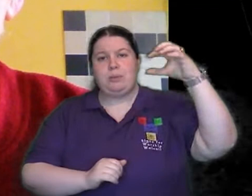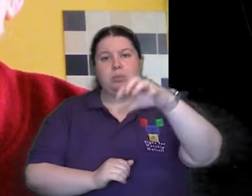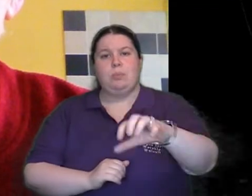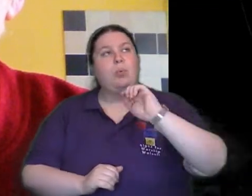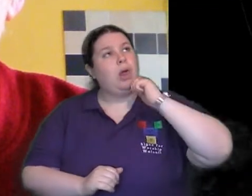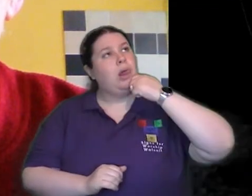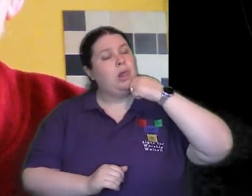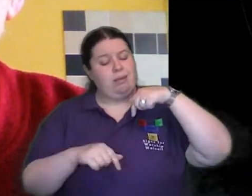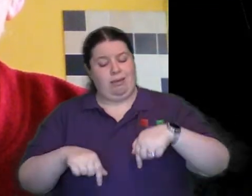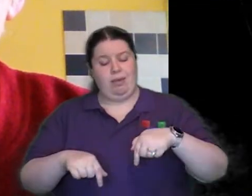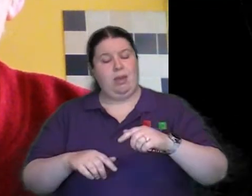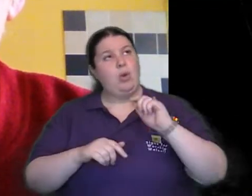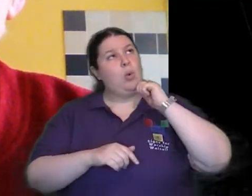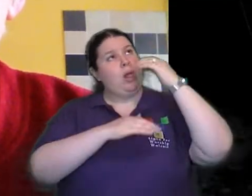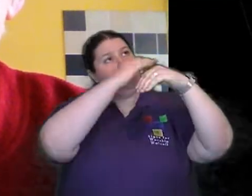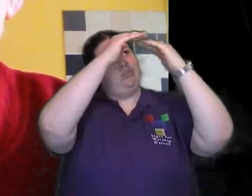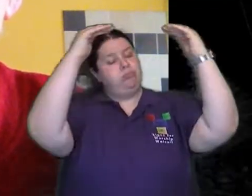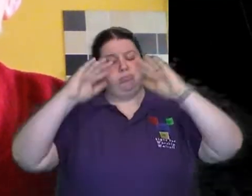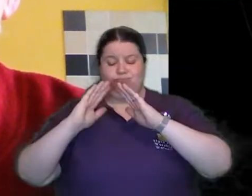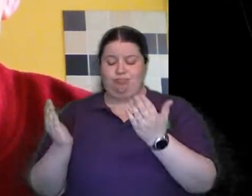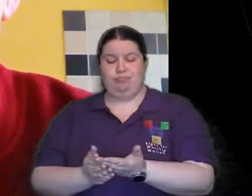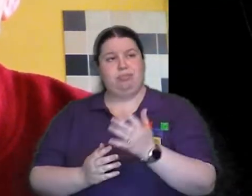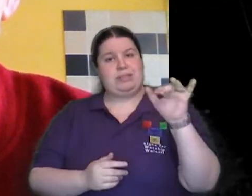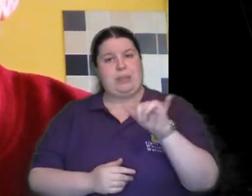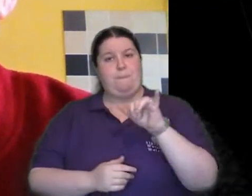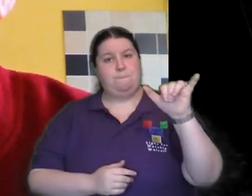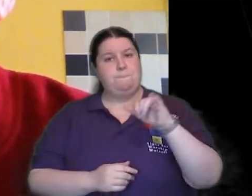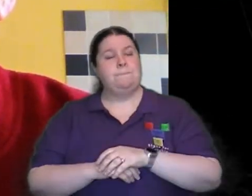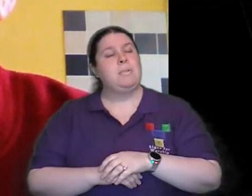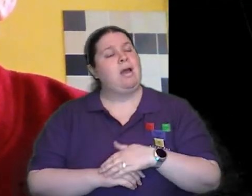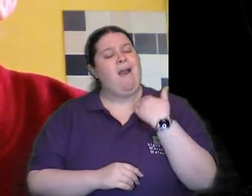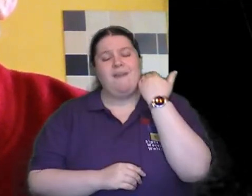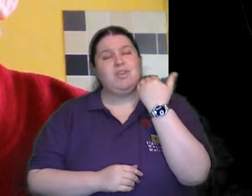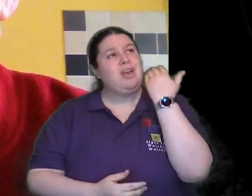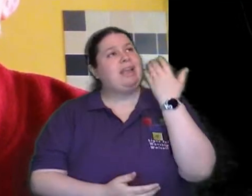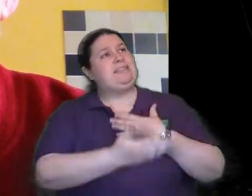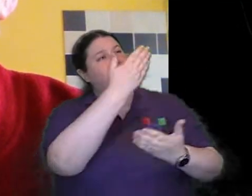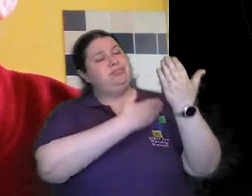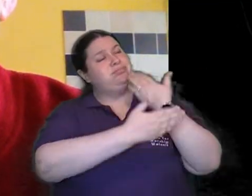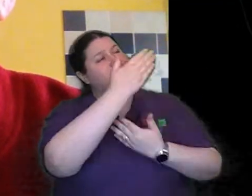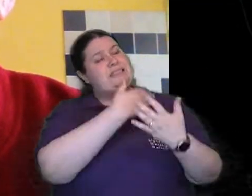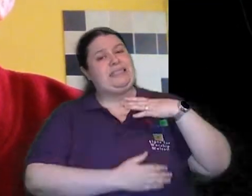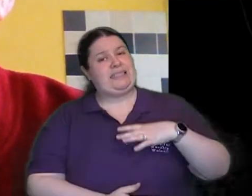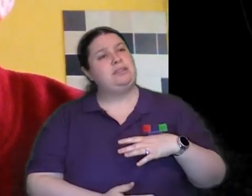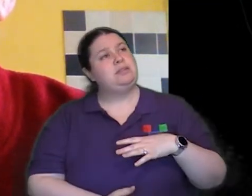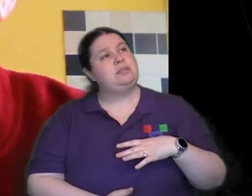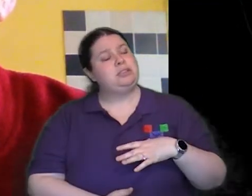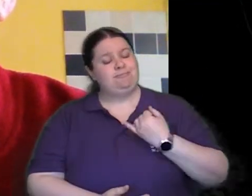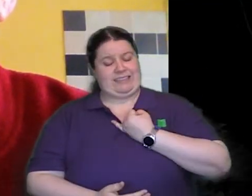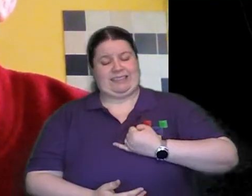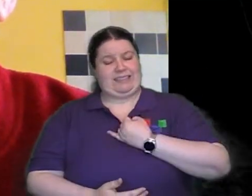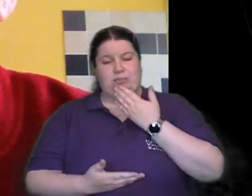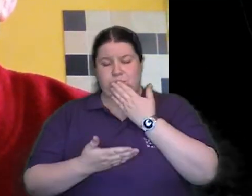name. Your kingdom come, your will be done, on earth as in heaven. Give us each day our daily